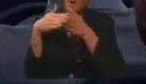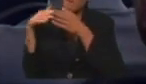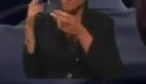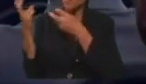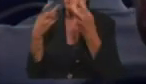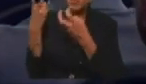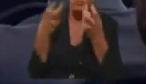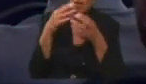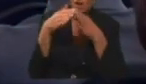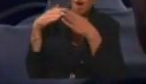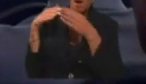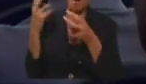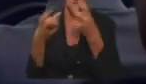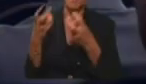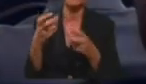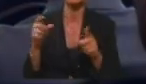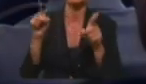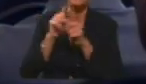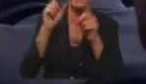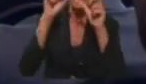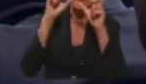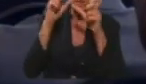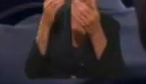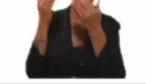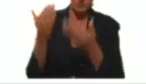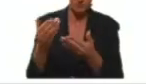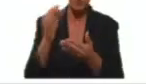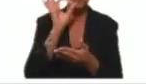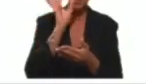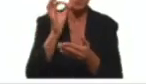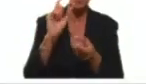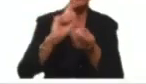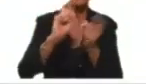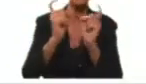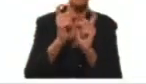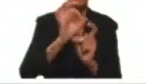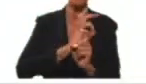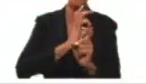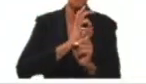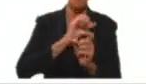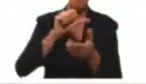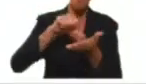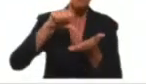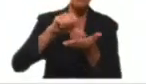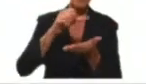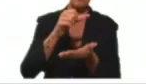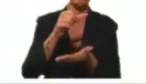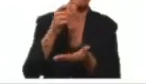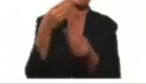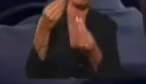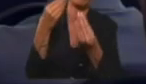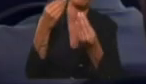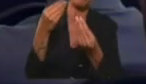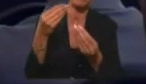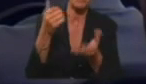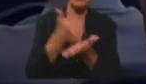But I'm also capturing the good examples. This is in my neighborhood. Absolutely wonderful thermal comfort. So